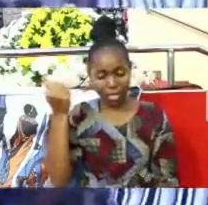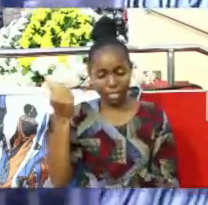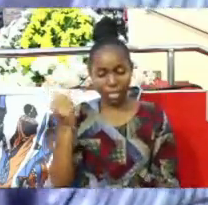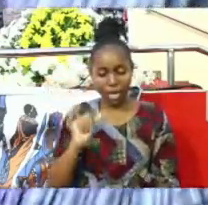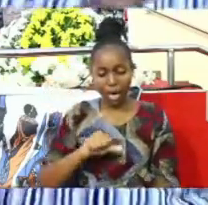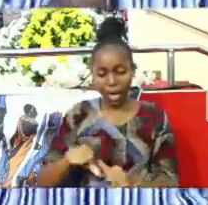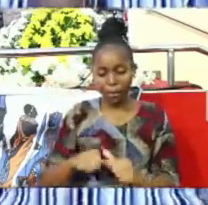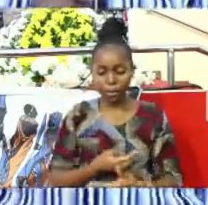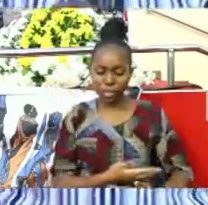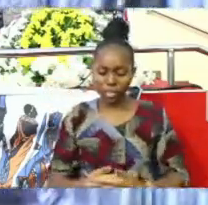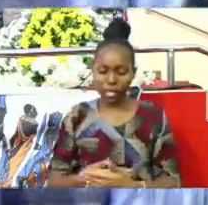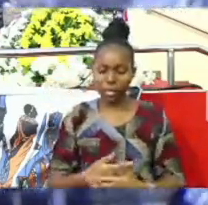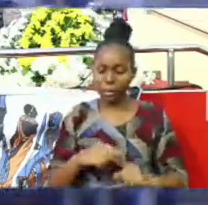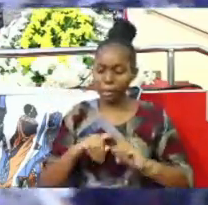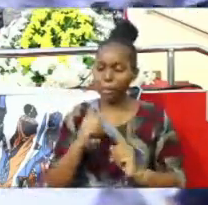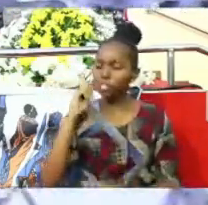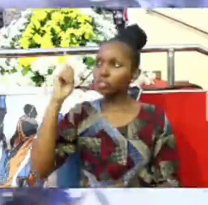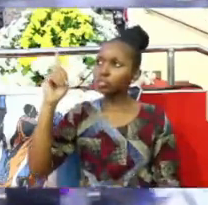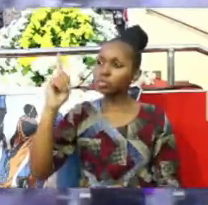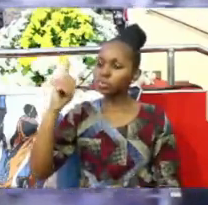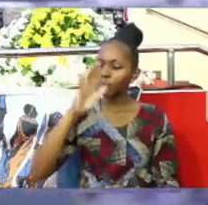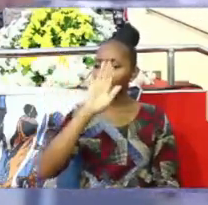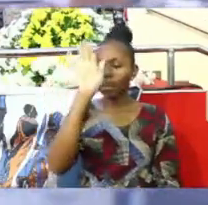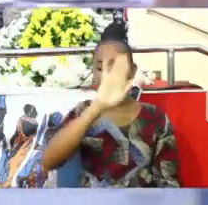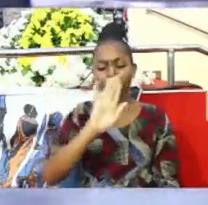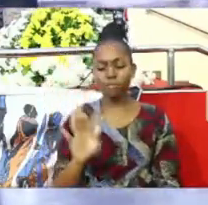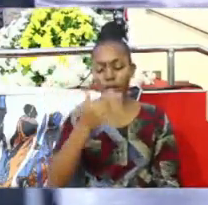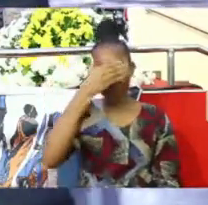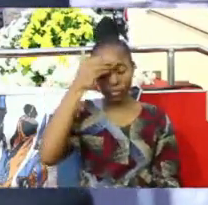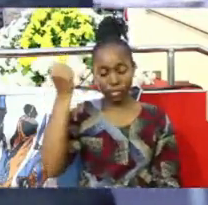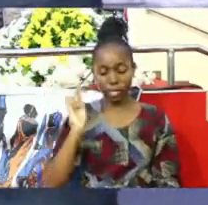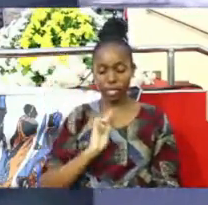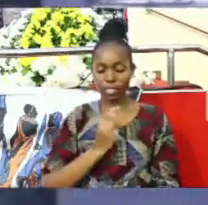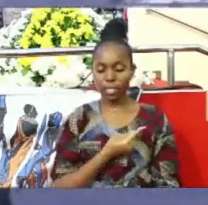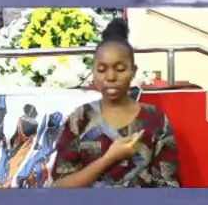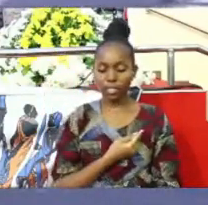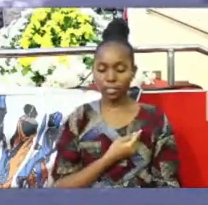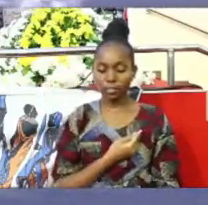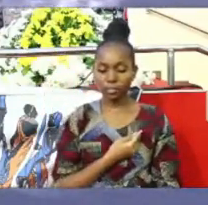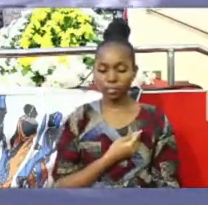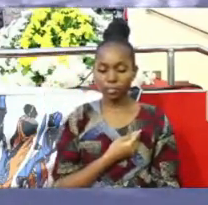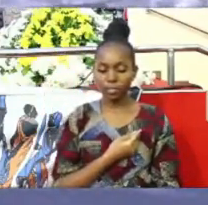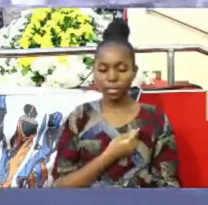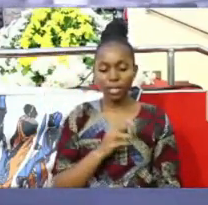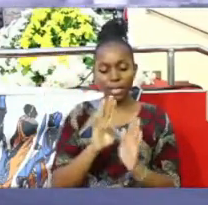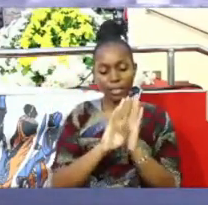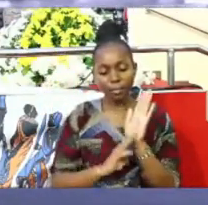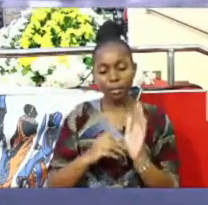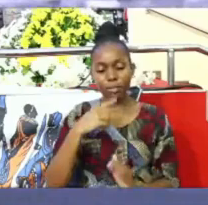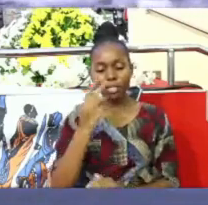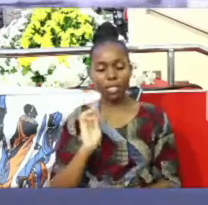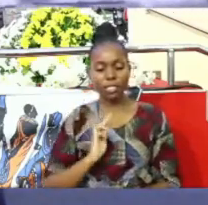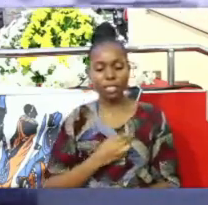us. Your word tells us this morning. You have written us in the palms of your hands.